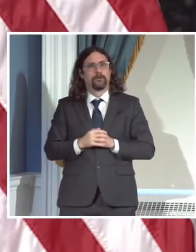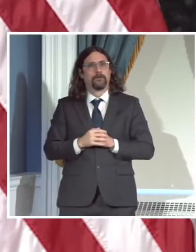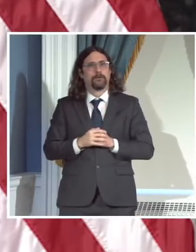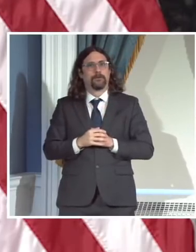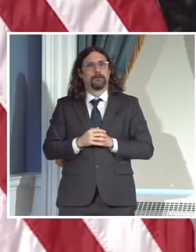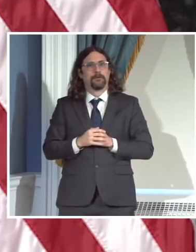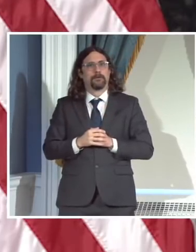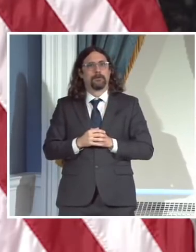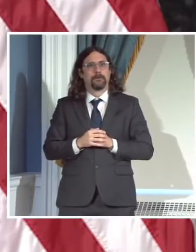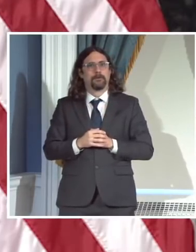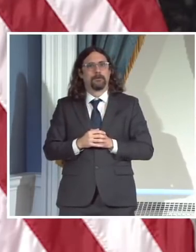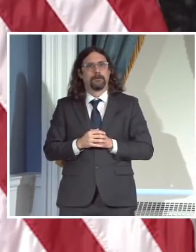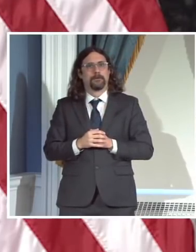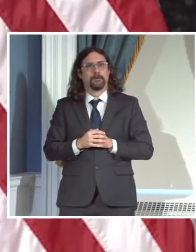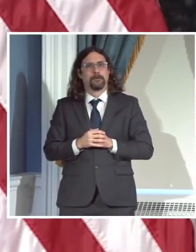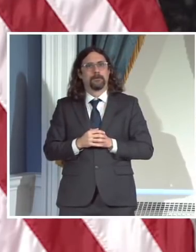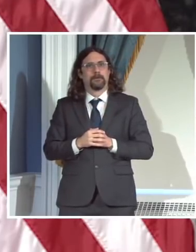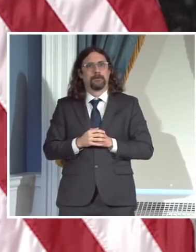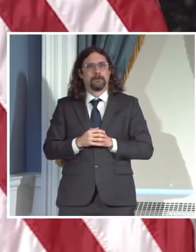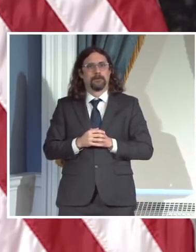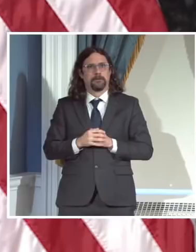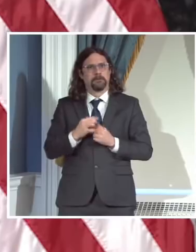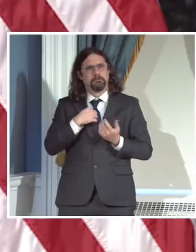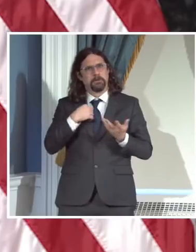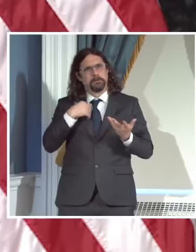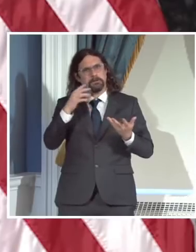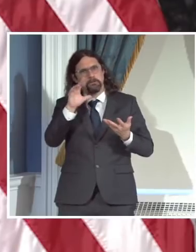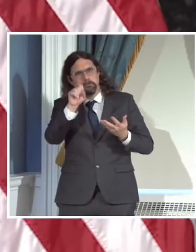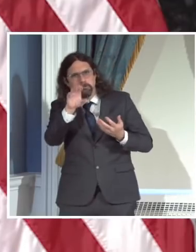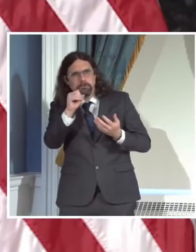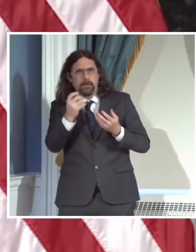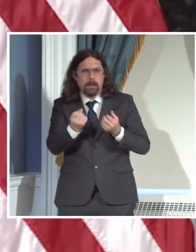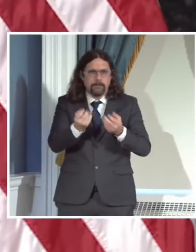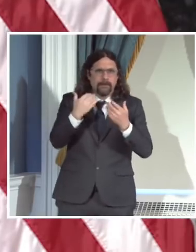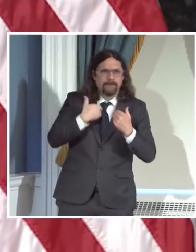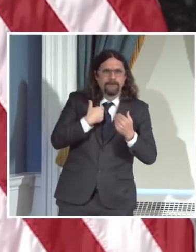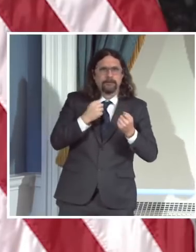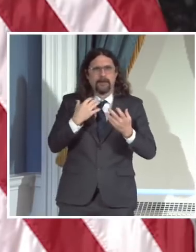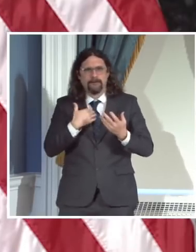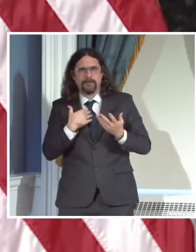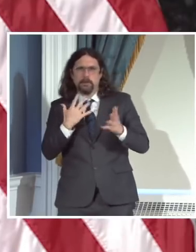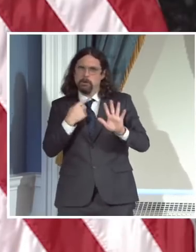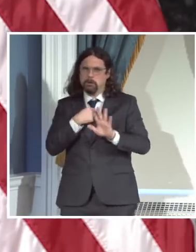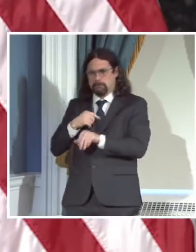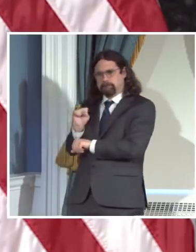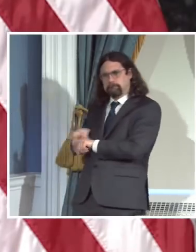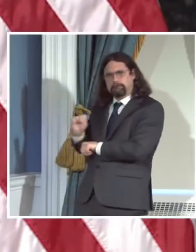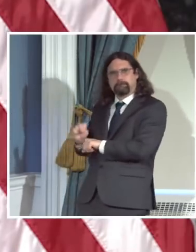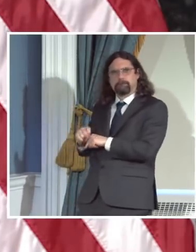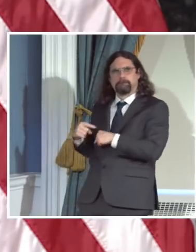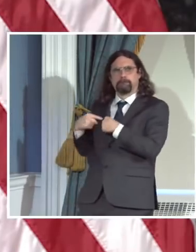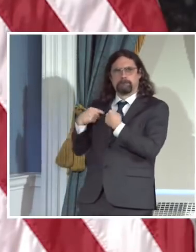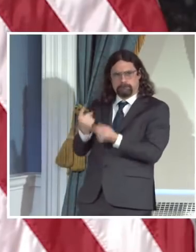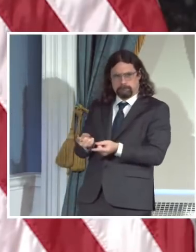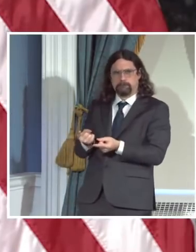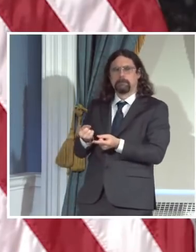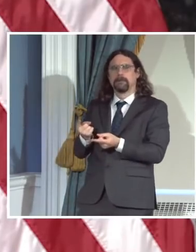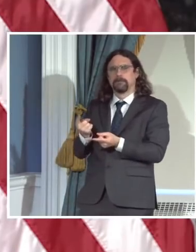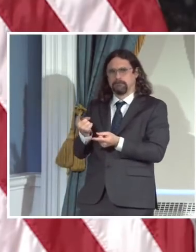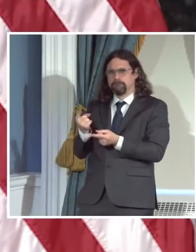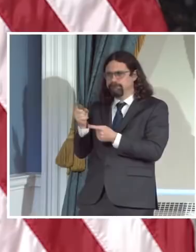to make sure we will get the help. But my job is to tell you where we stand, and I'll constantly update you as more supplies come